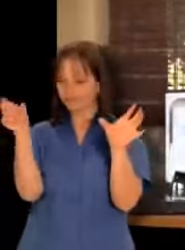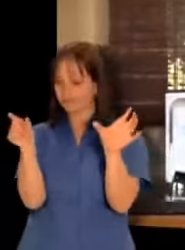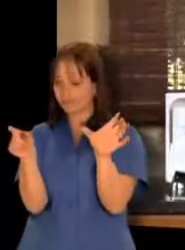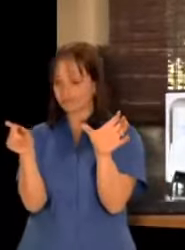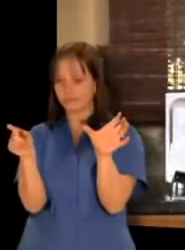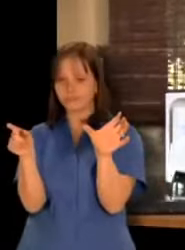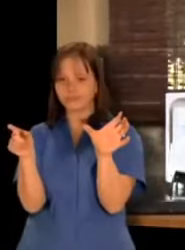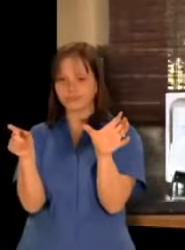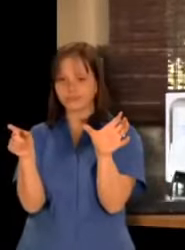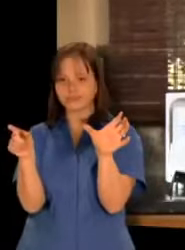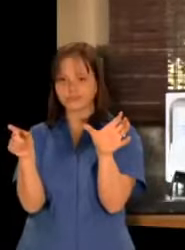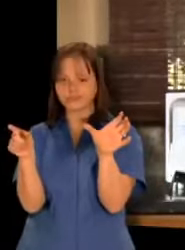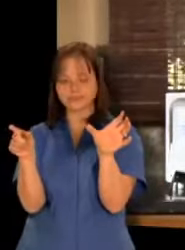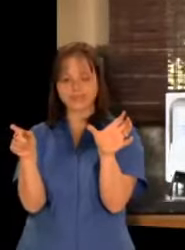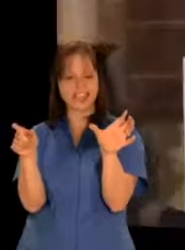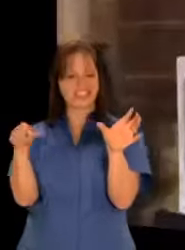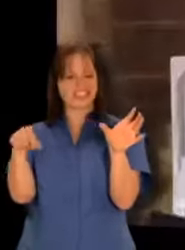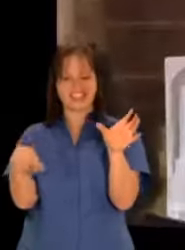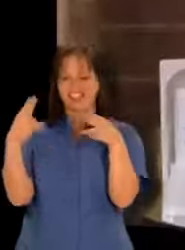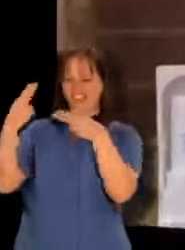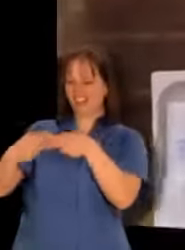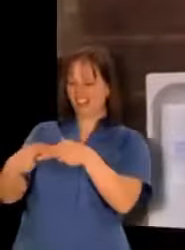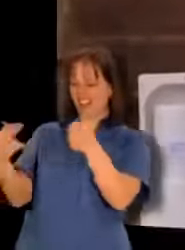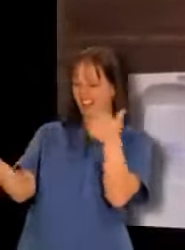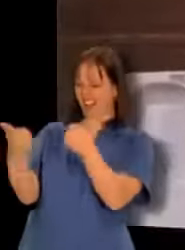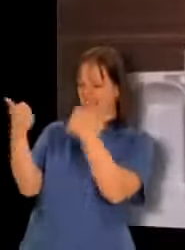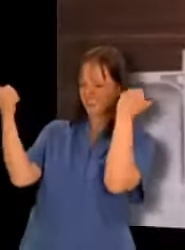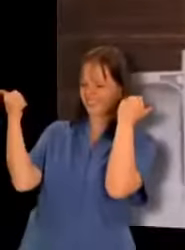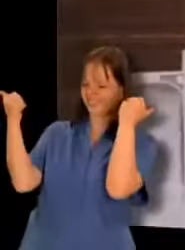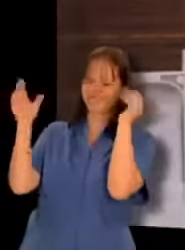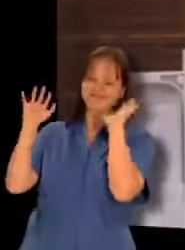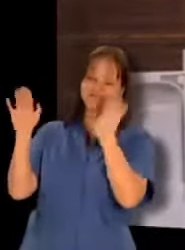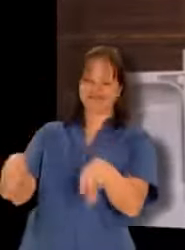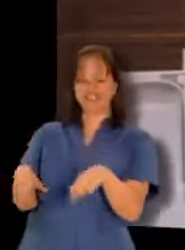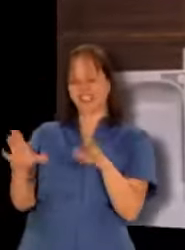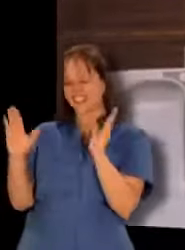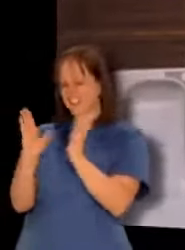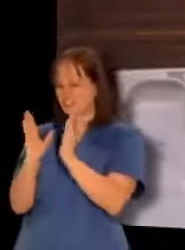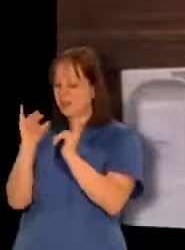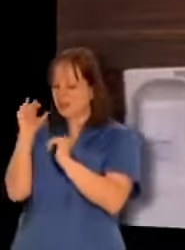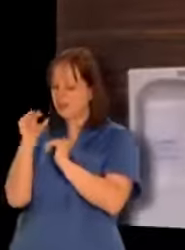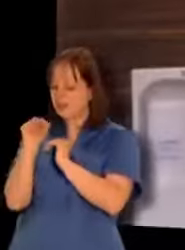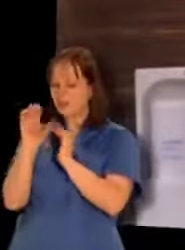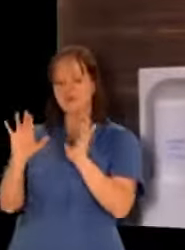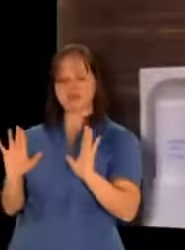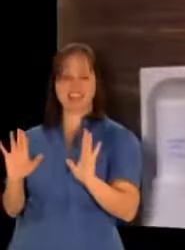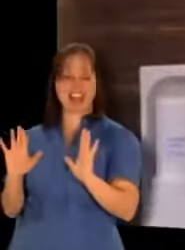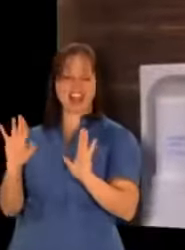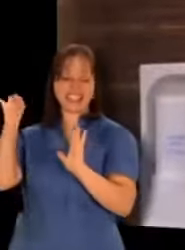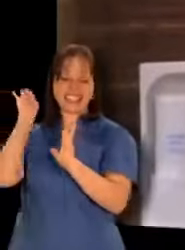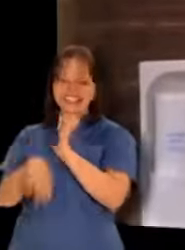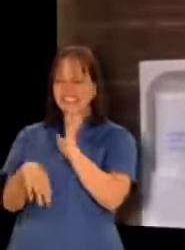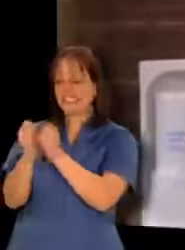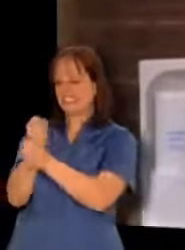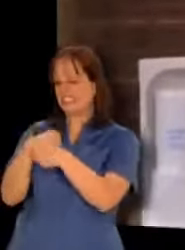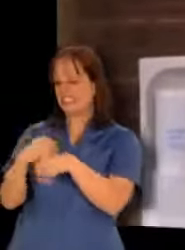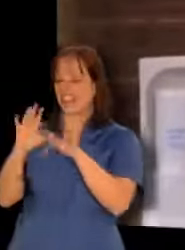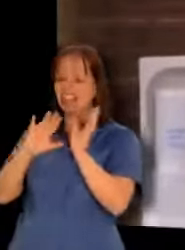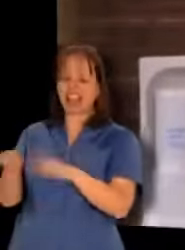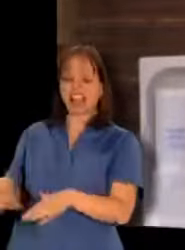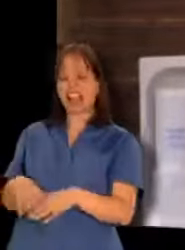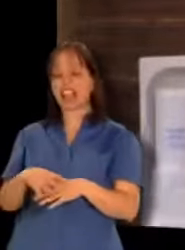Look at that. And they call this competition? Look how small they are, you guys. These are so cheaply made. That's why none